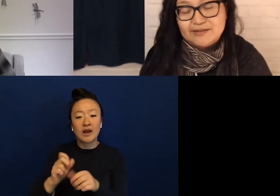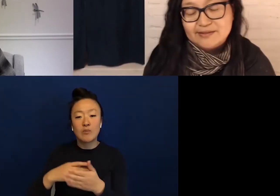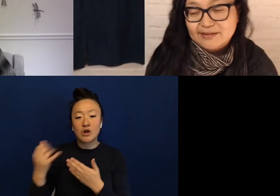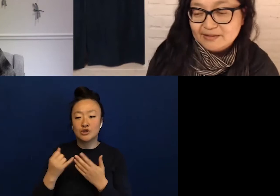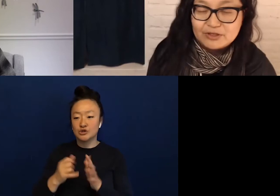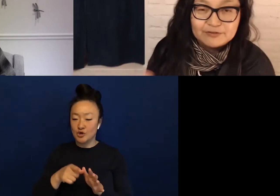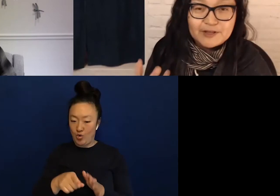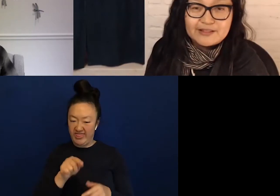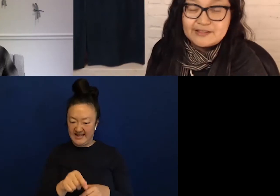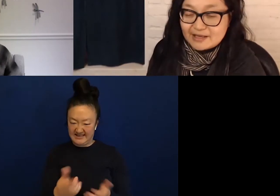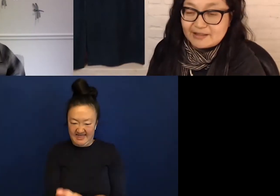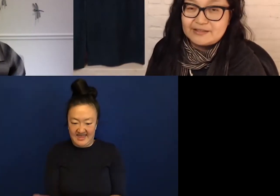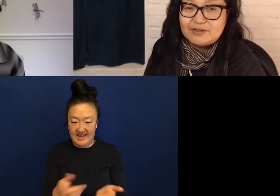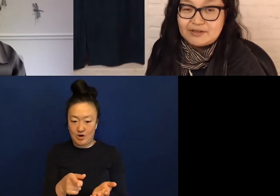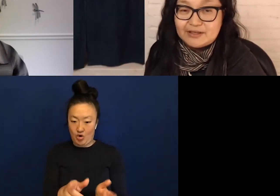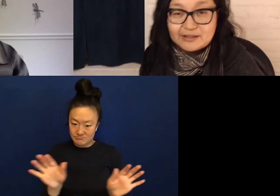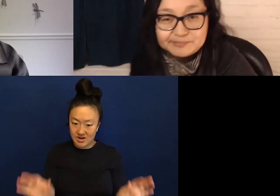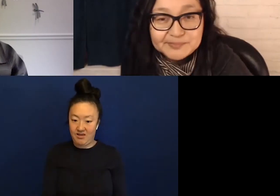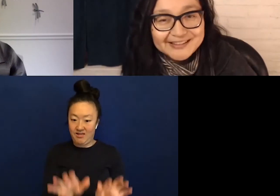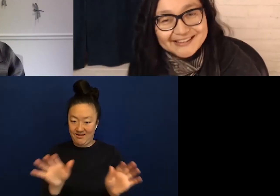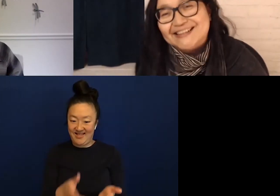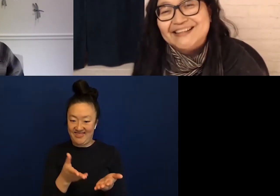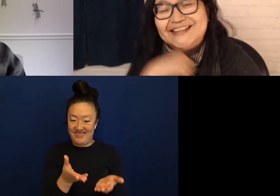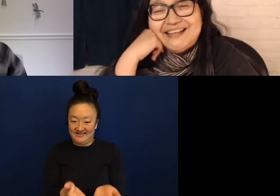thing that is, or inflate this thing that is very